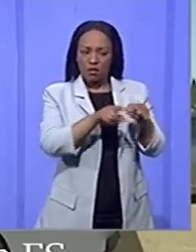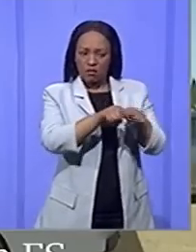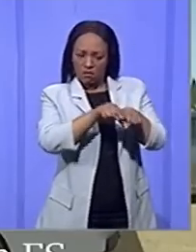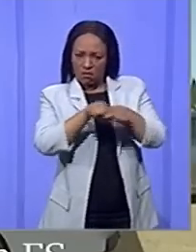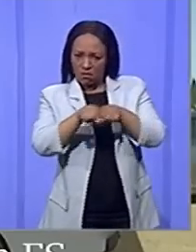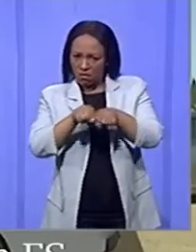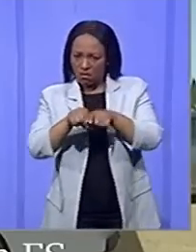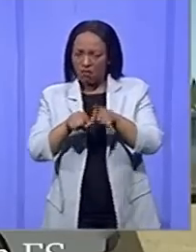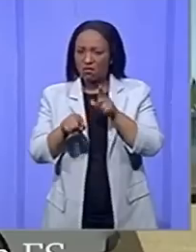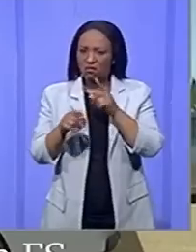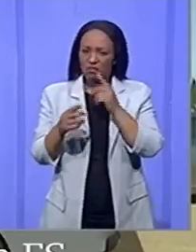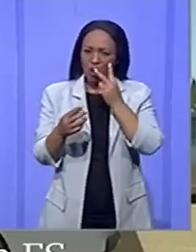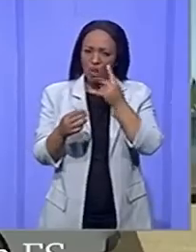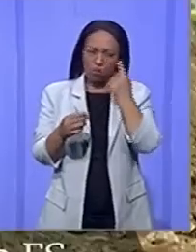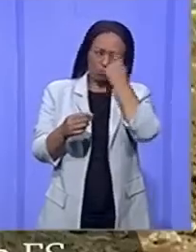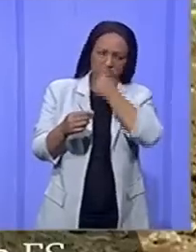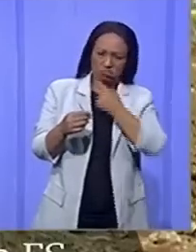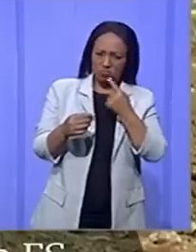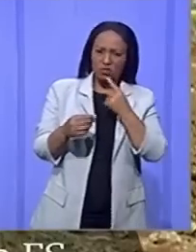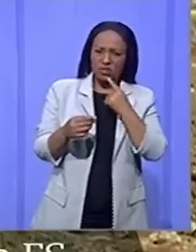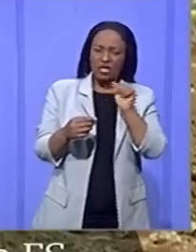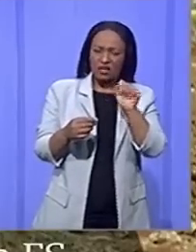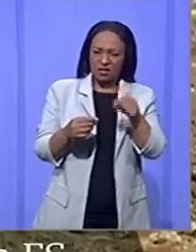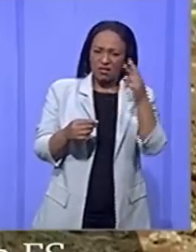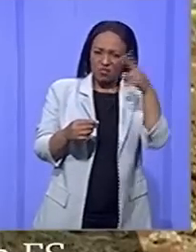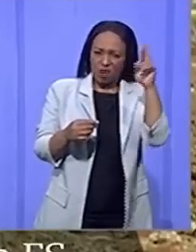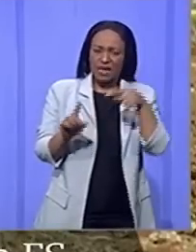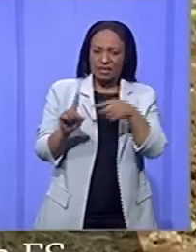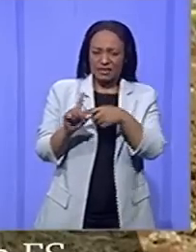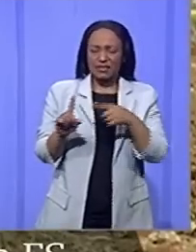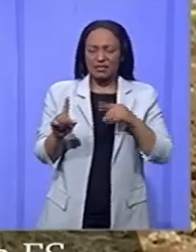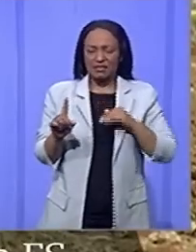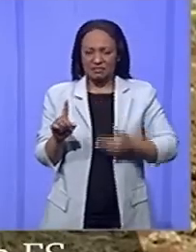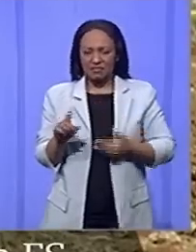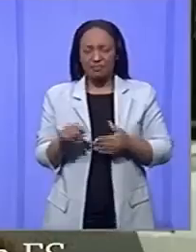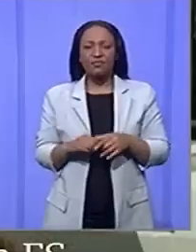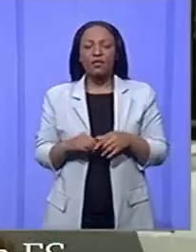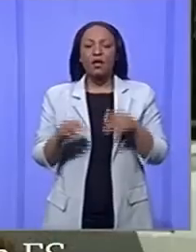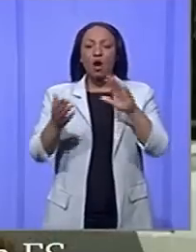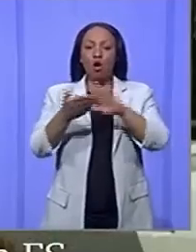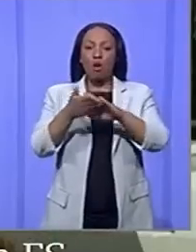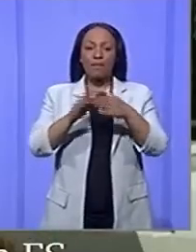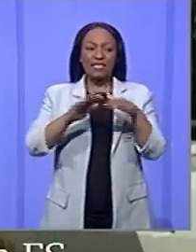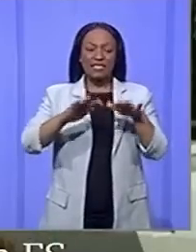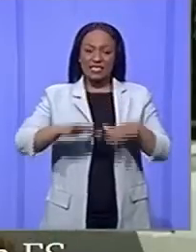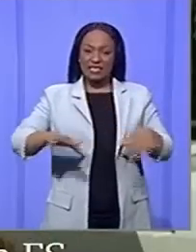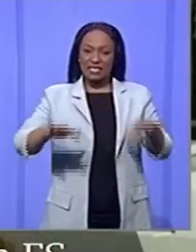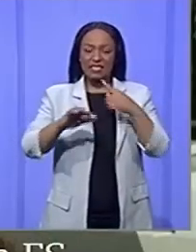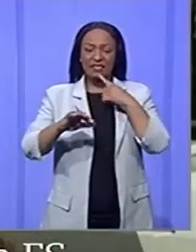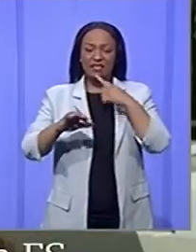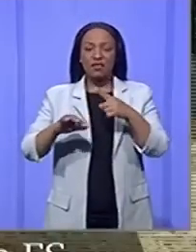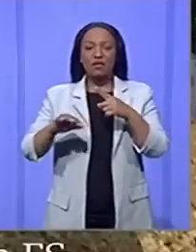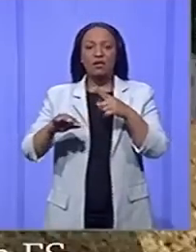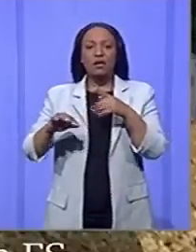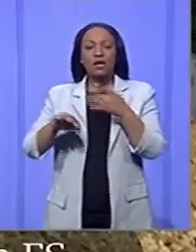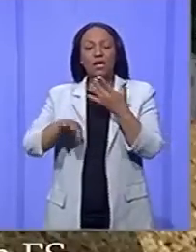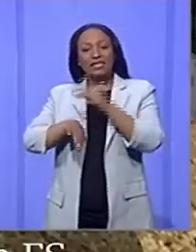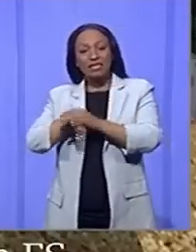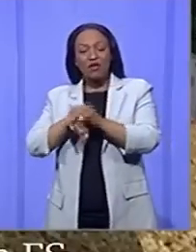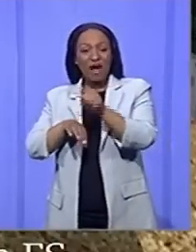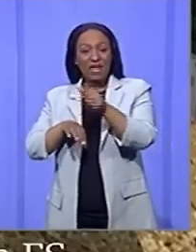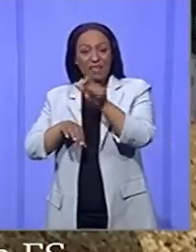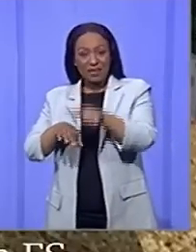setopo mme ba hlalosa hore ke sona se ba se tsebang. Baahi ba tshositswe ke hore setopo sena se epollotswe lebitleng la mofu